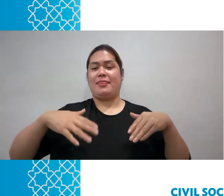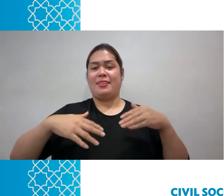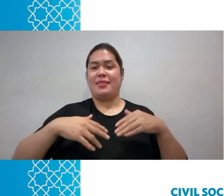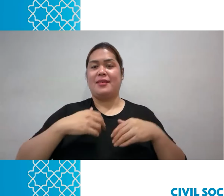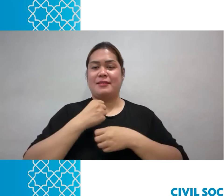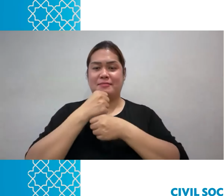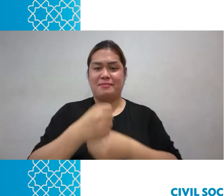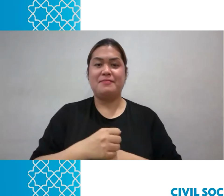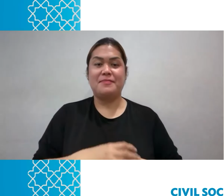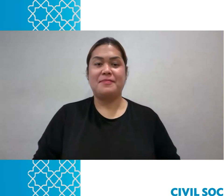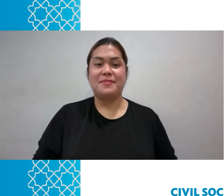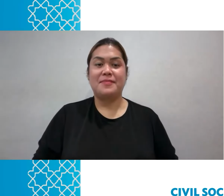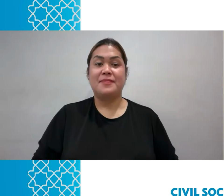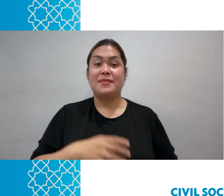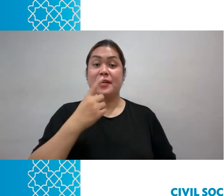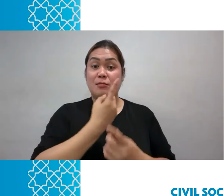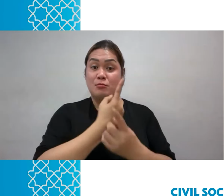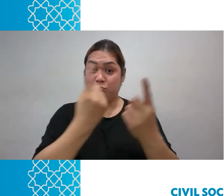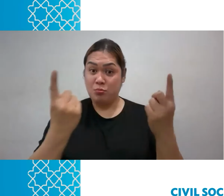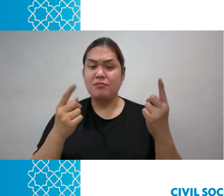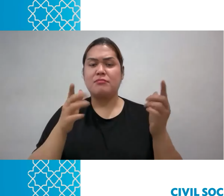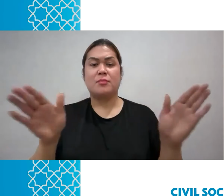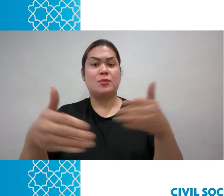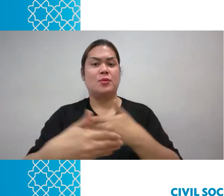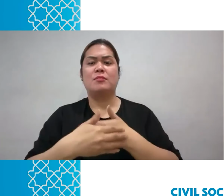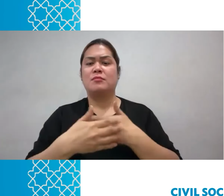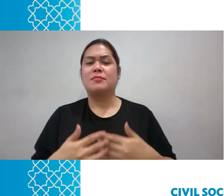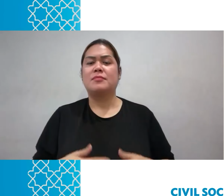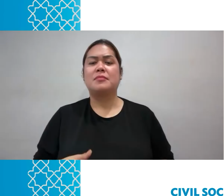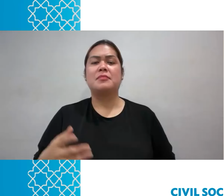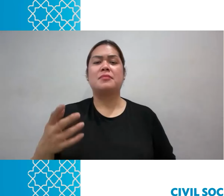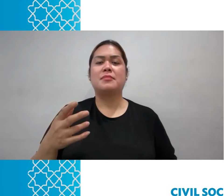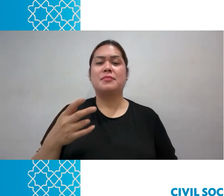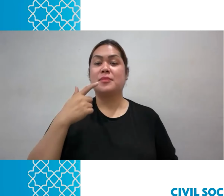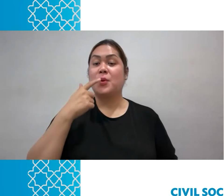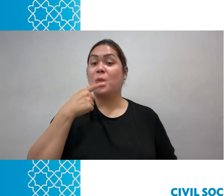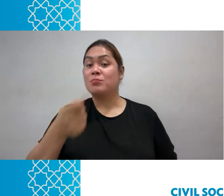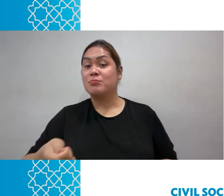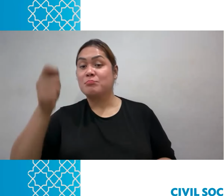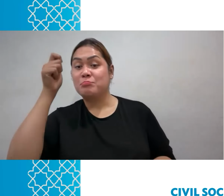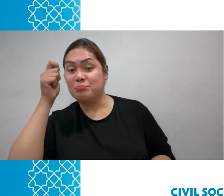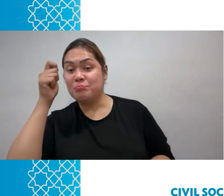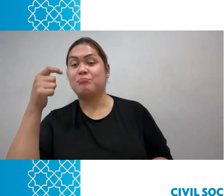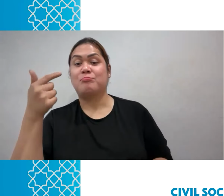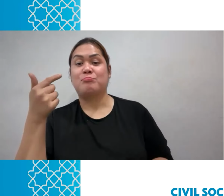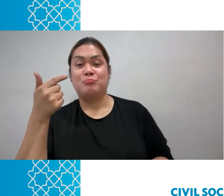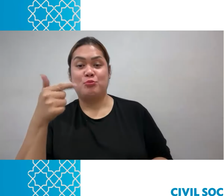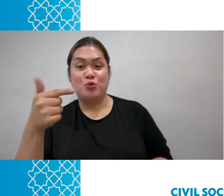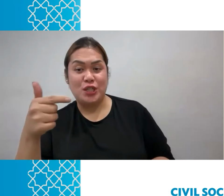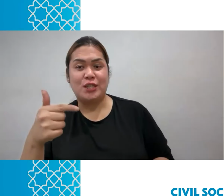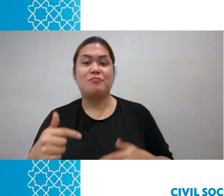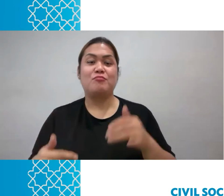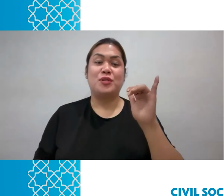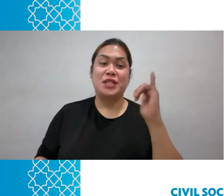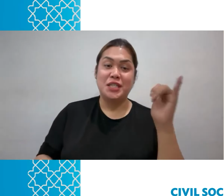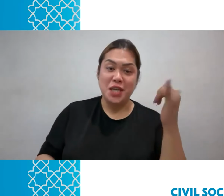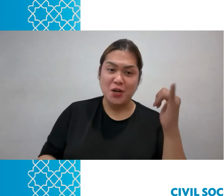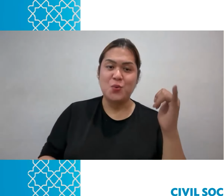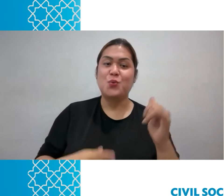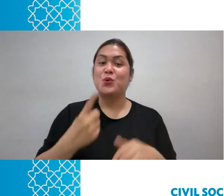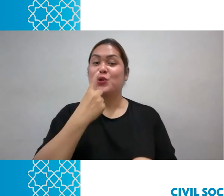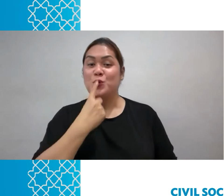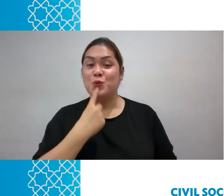room, and you will see that there's a green sign, a yellow sign, and a red sign. If you do